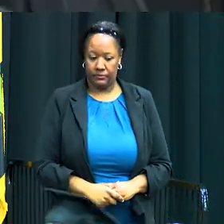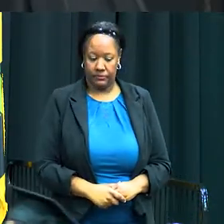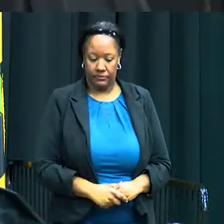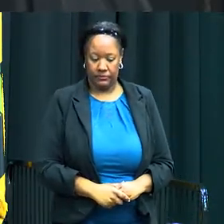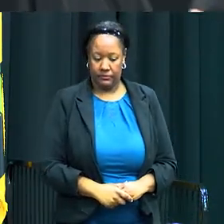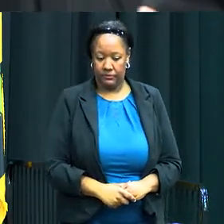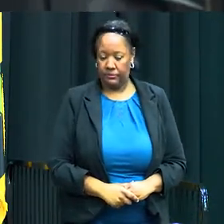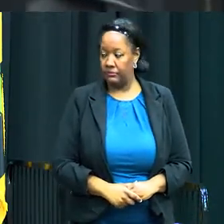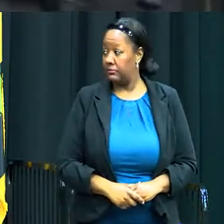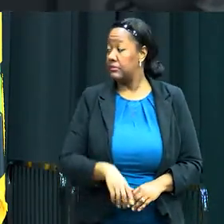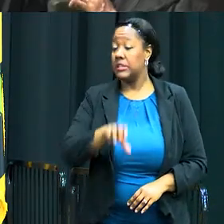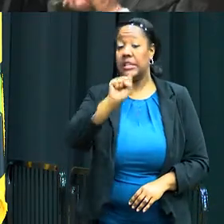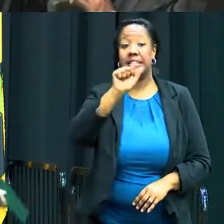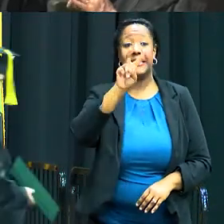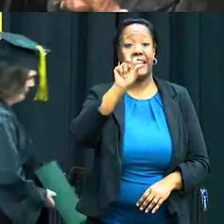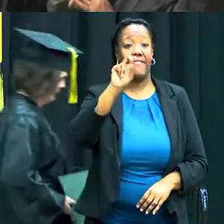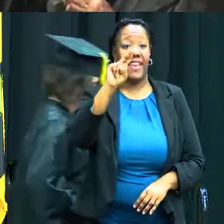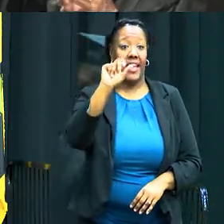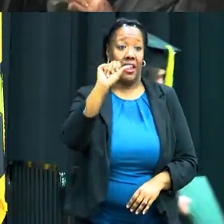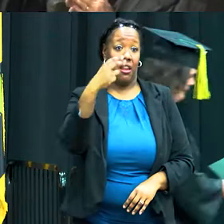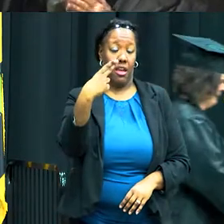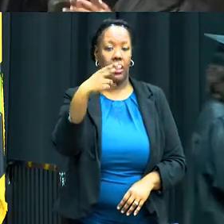Savannah Rose Dobbins.